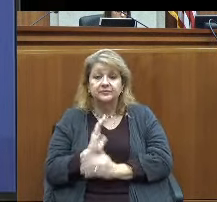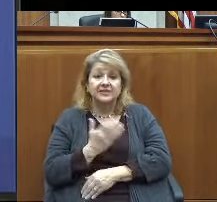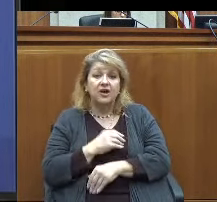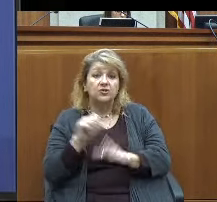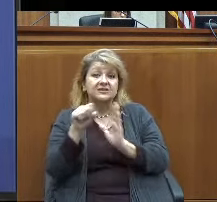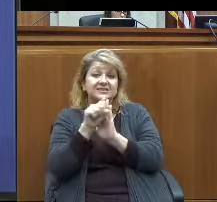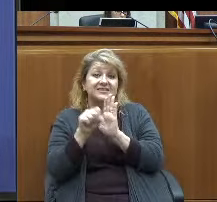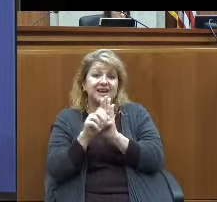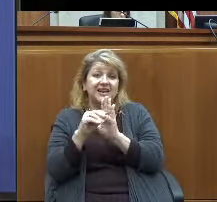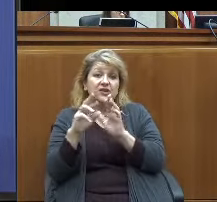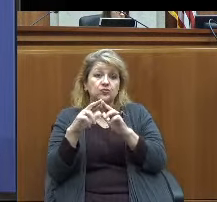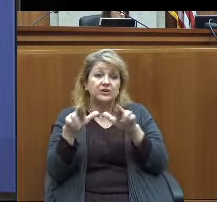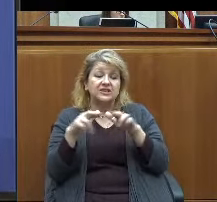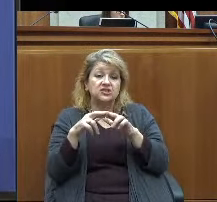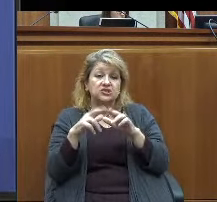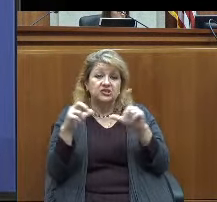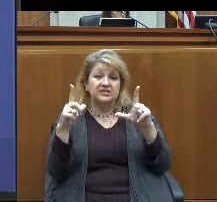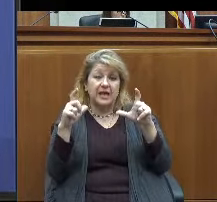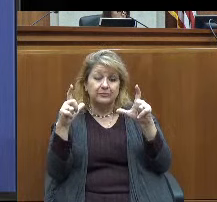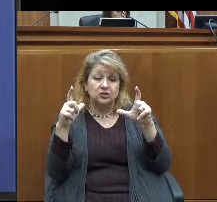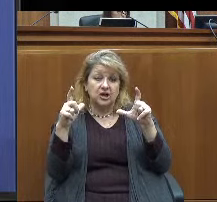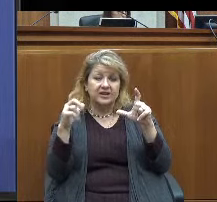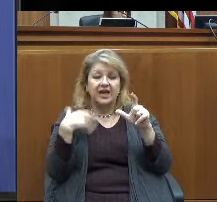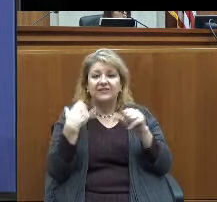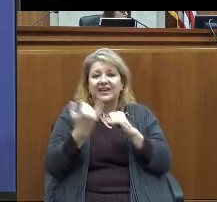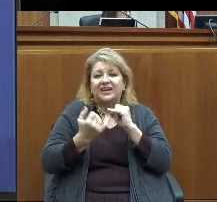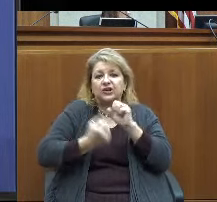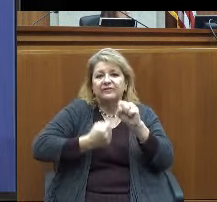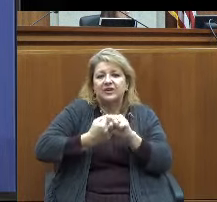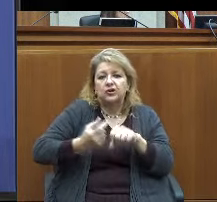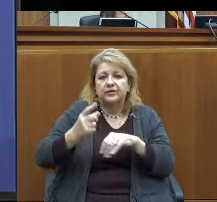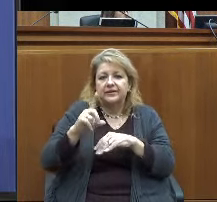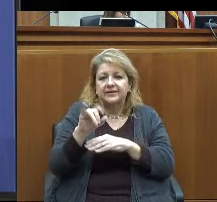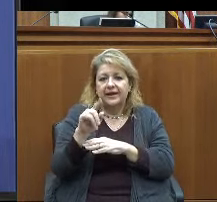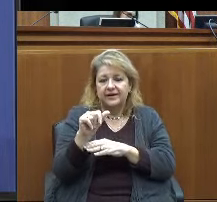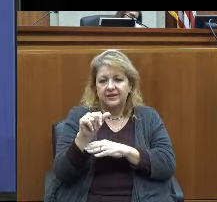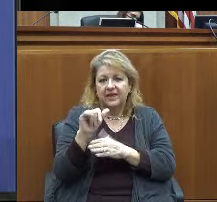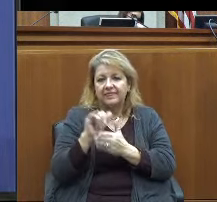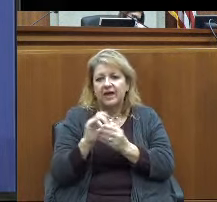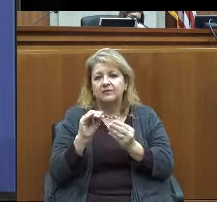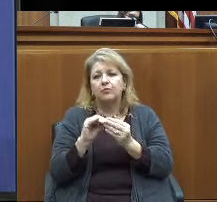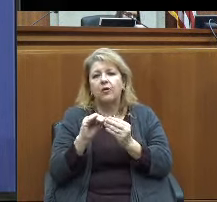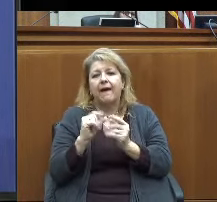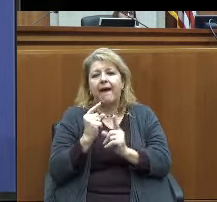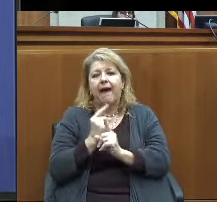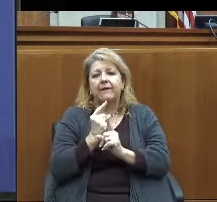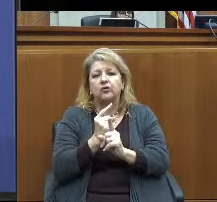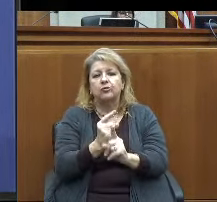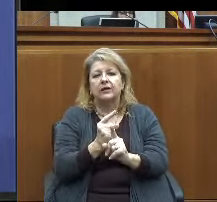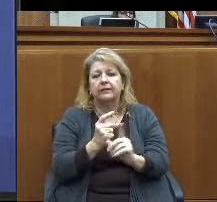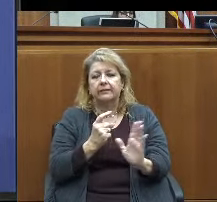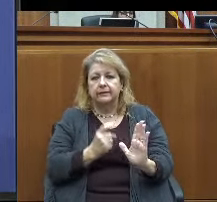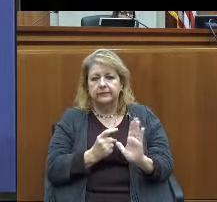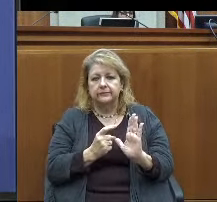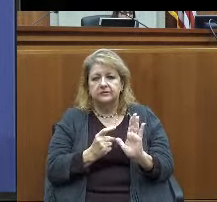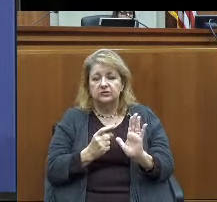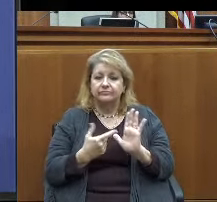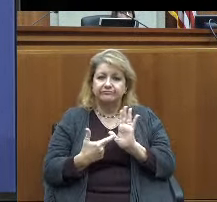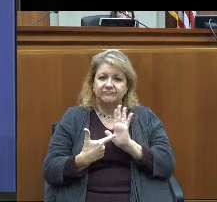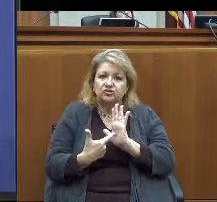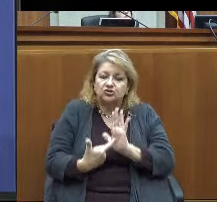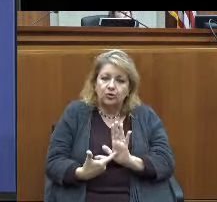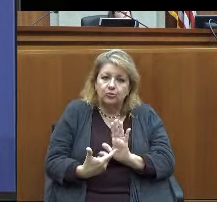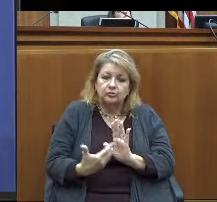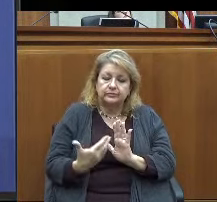and regional snapshots now have end-of-year data, which more accurately depicts last year's workforce.